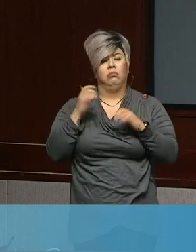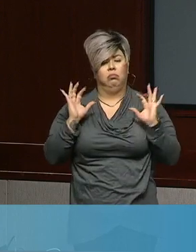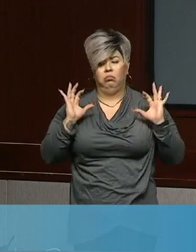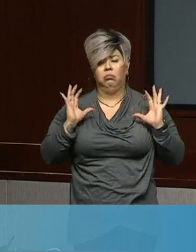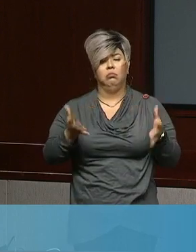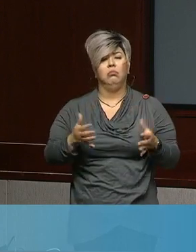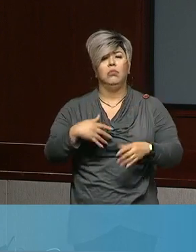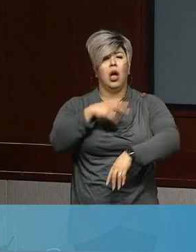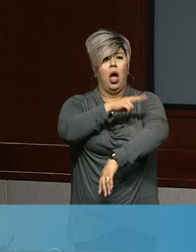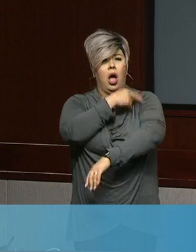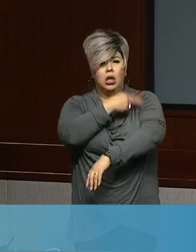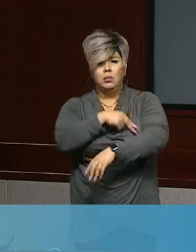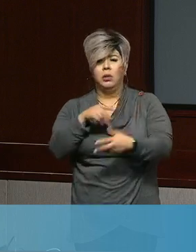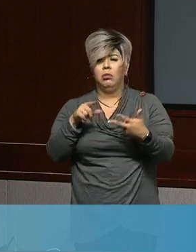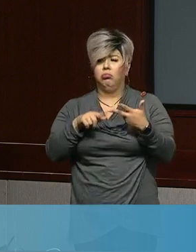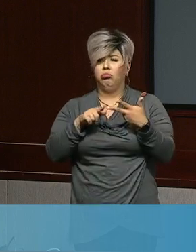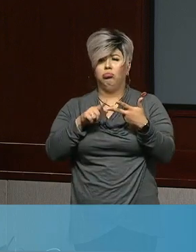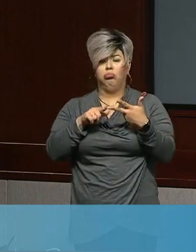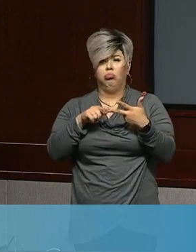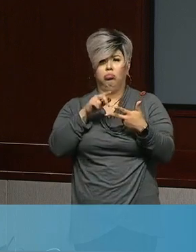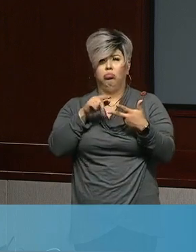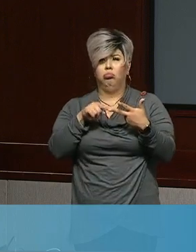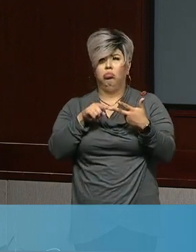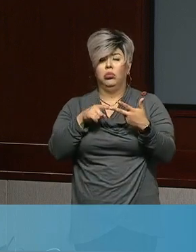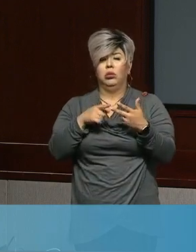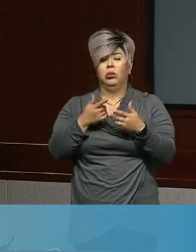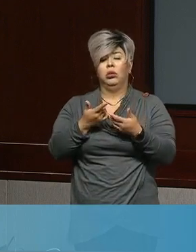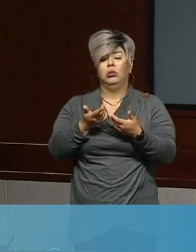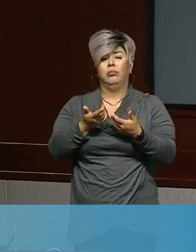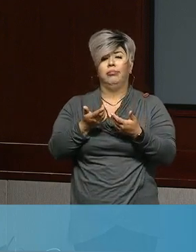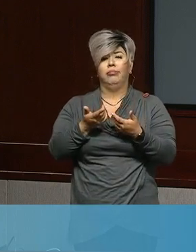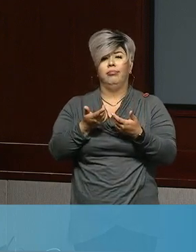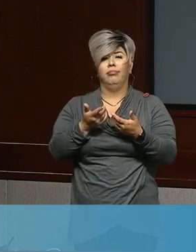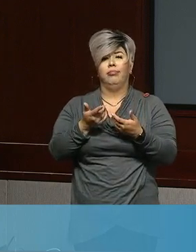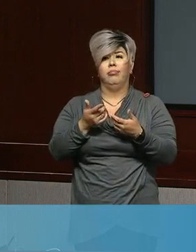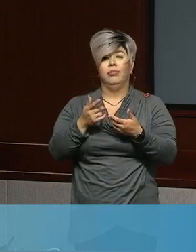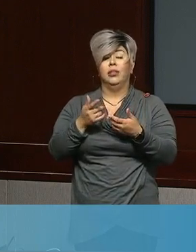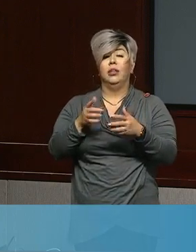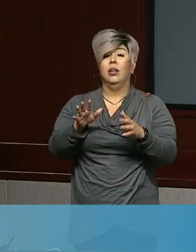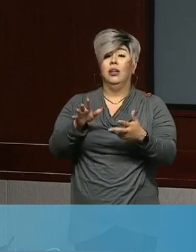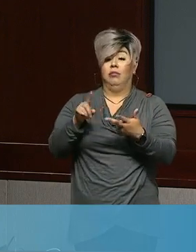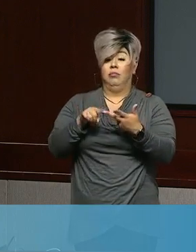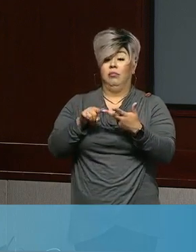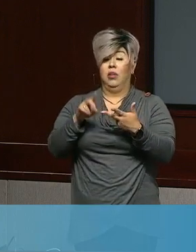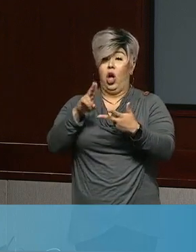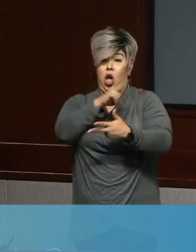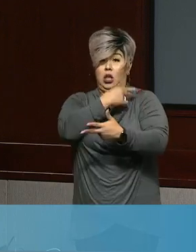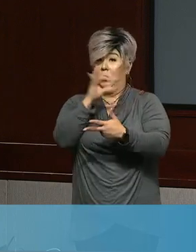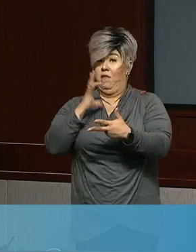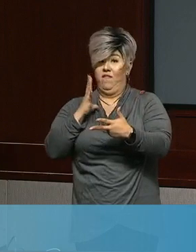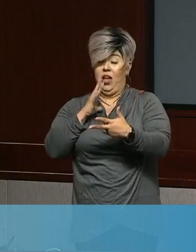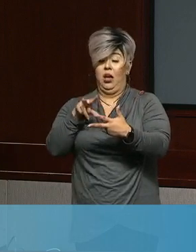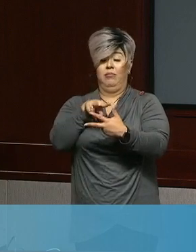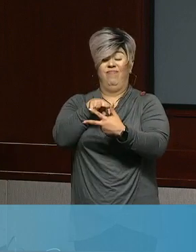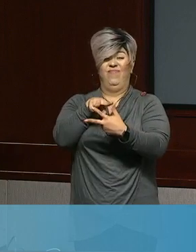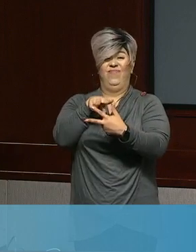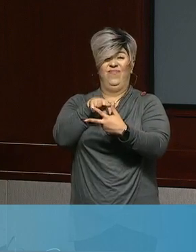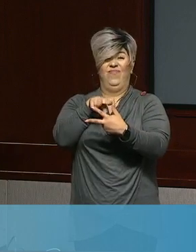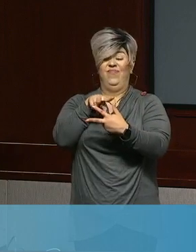the hospitalization per the testing, but in the other 2 categories we're well